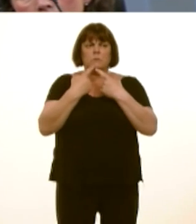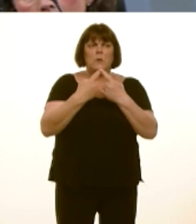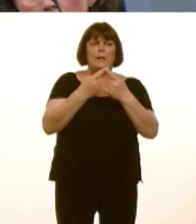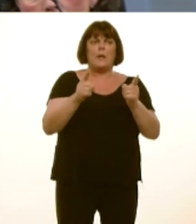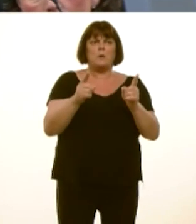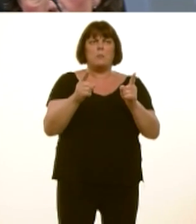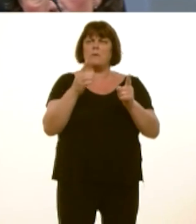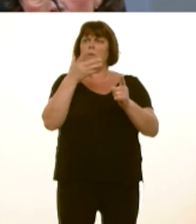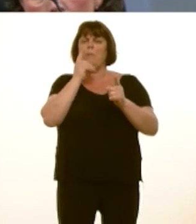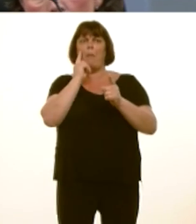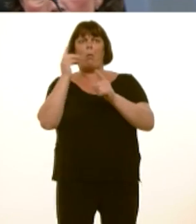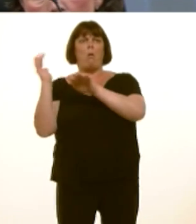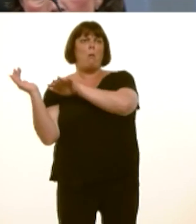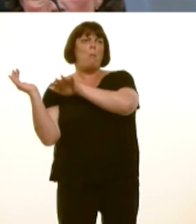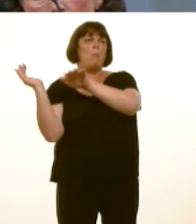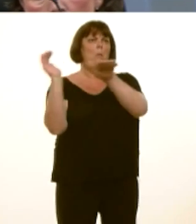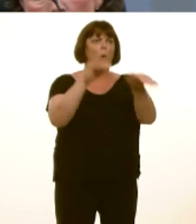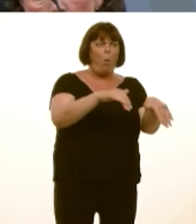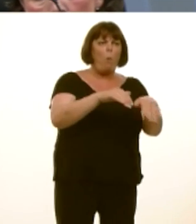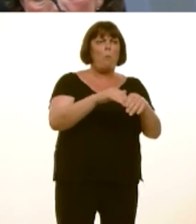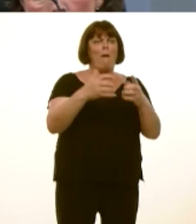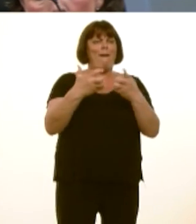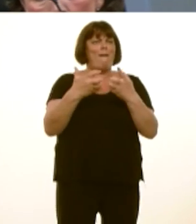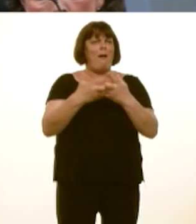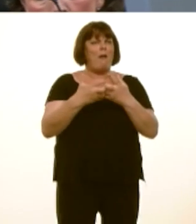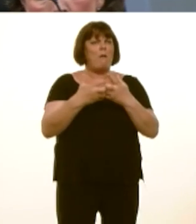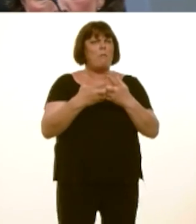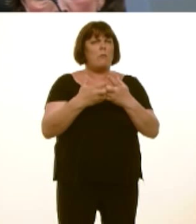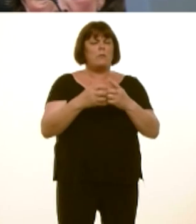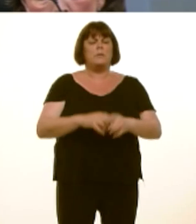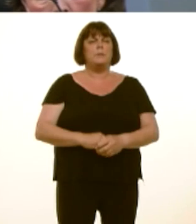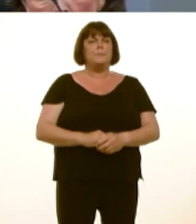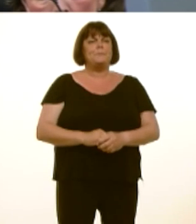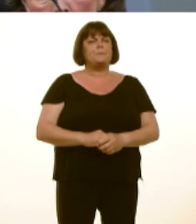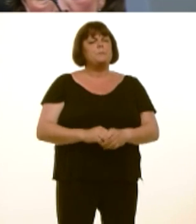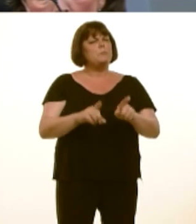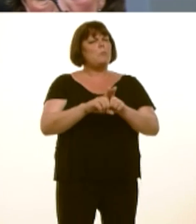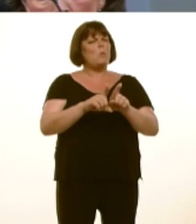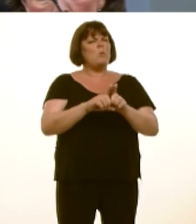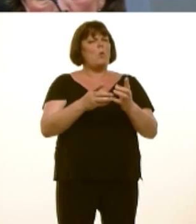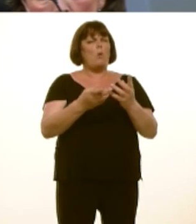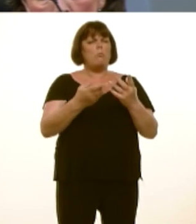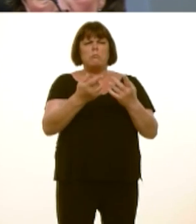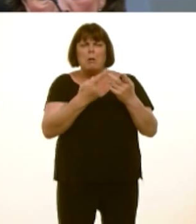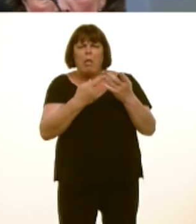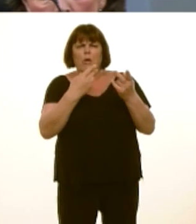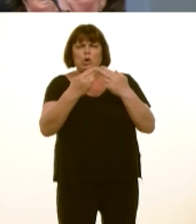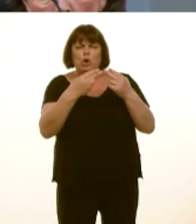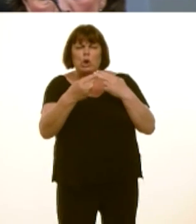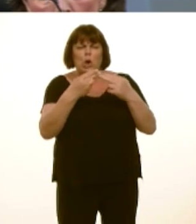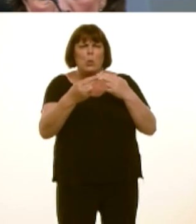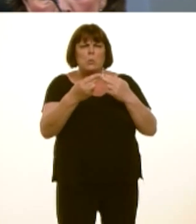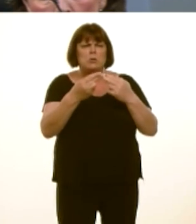the repatriation of people back from the resorts, and ultimately any other news that we might expect